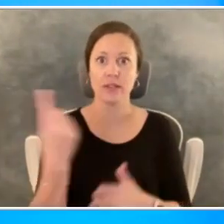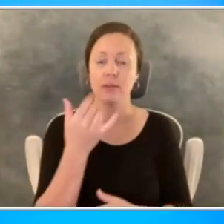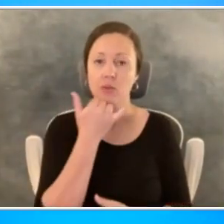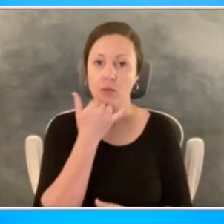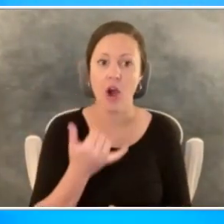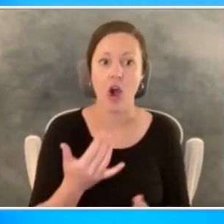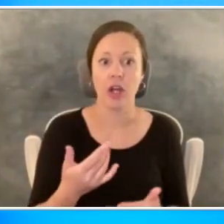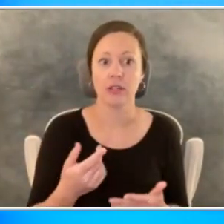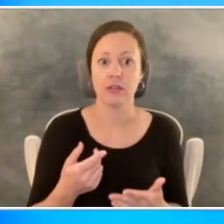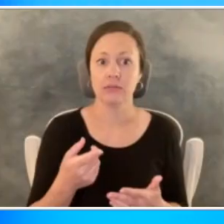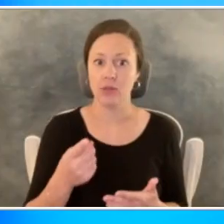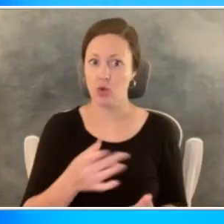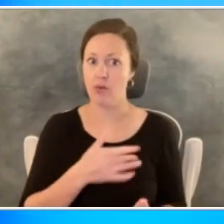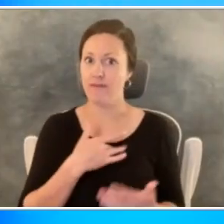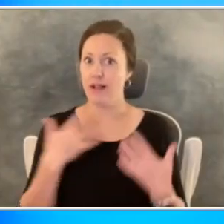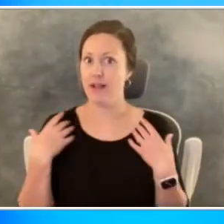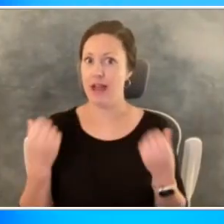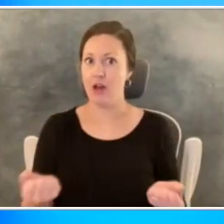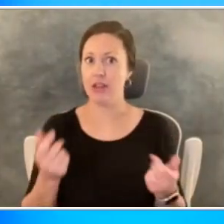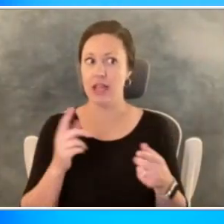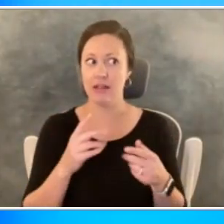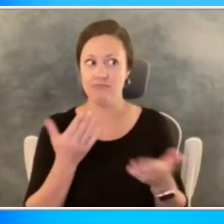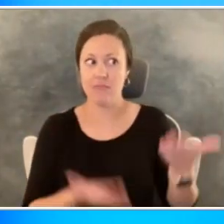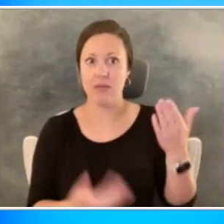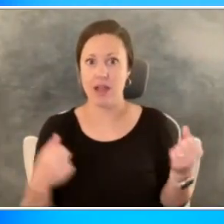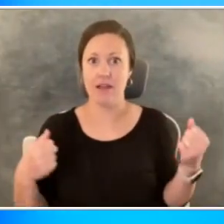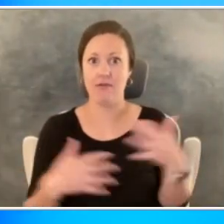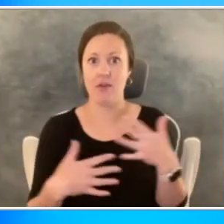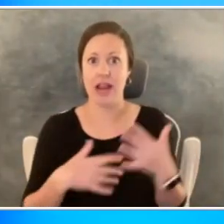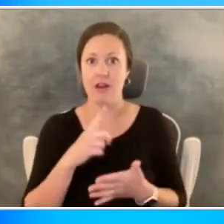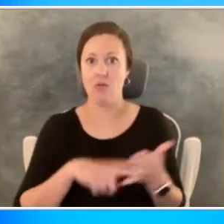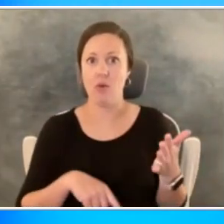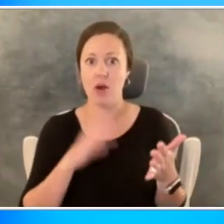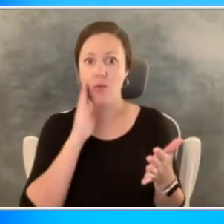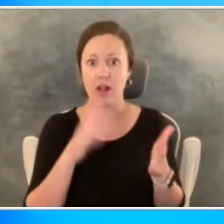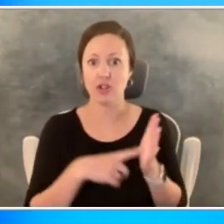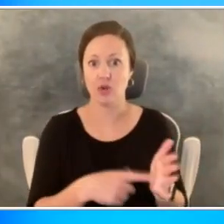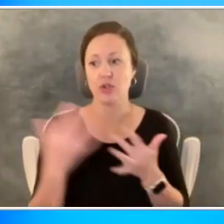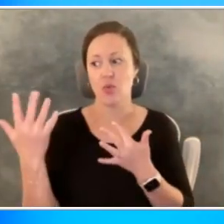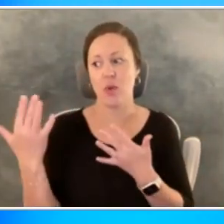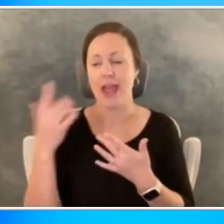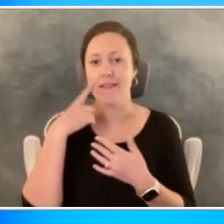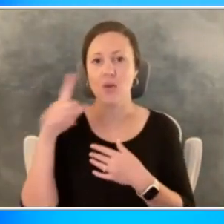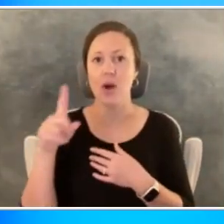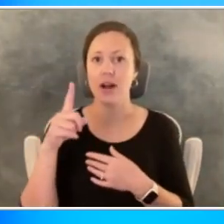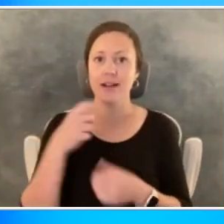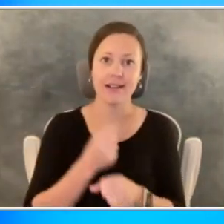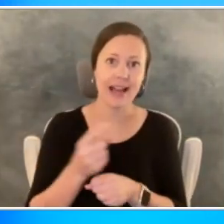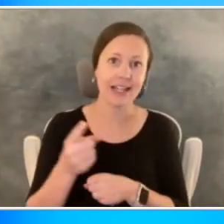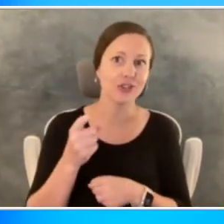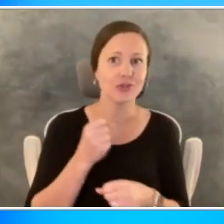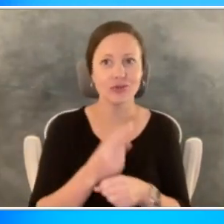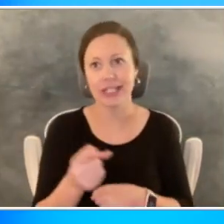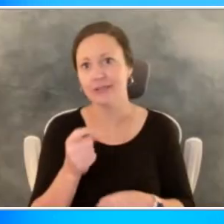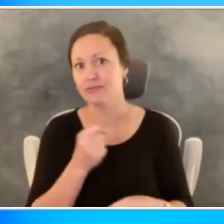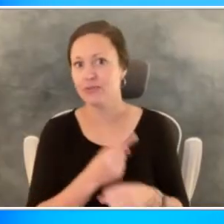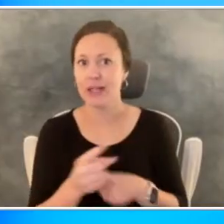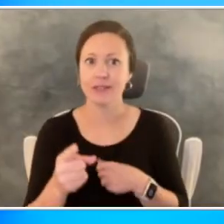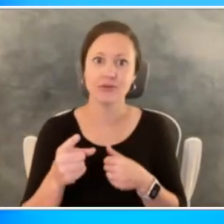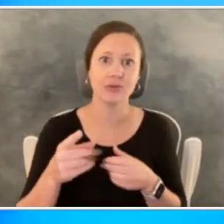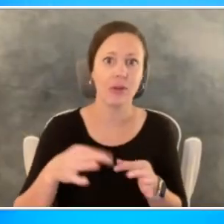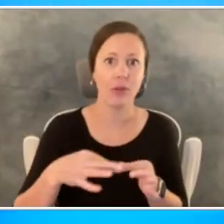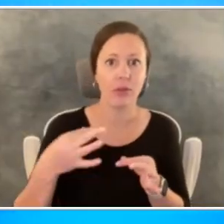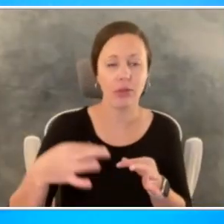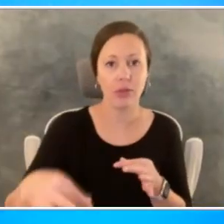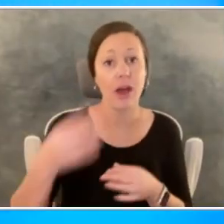you're afraid of what a biopsy may show, so you wait for the next year, and then you wait for the next year, and then you wait for the next year. I've seen many